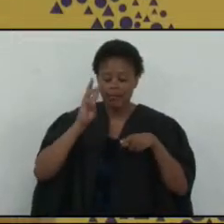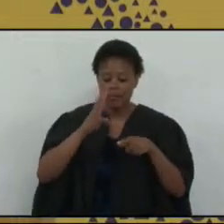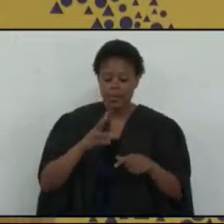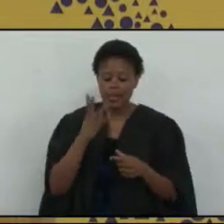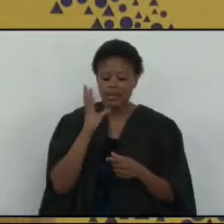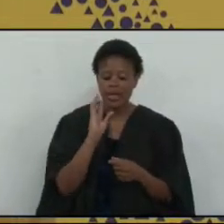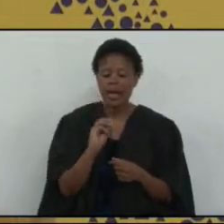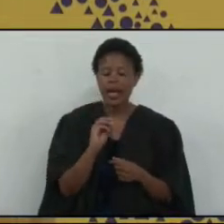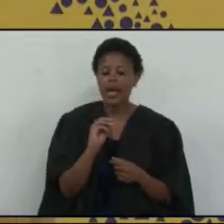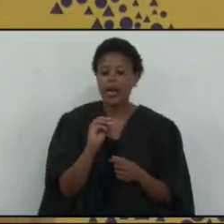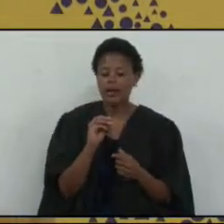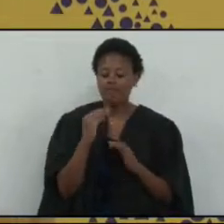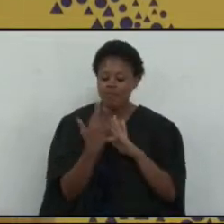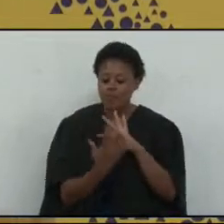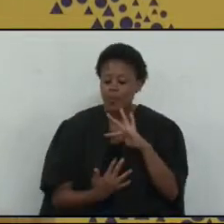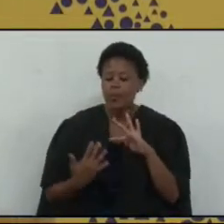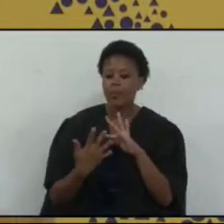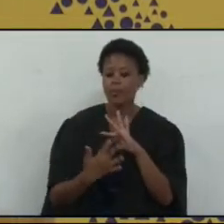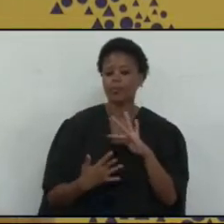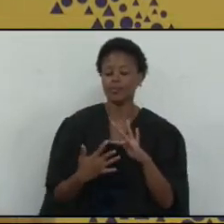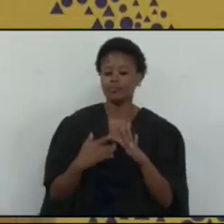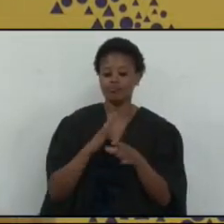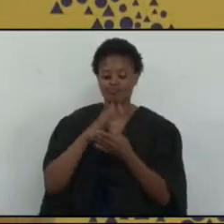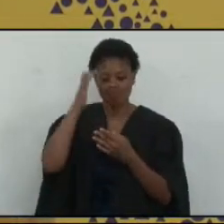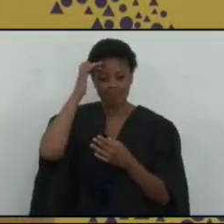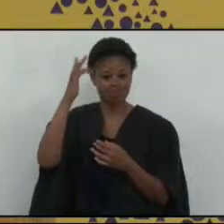purpose, by passion and ambition.